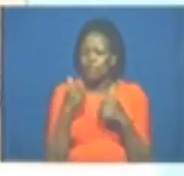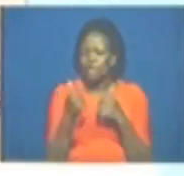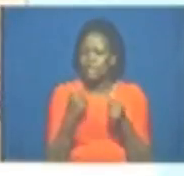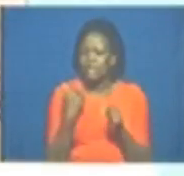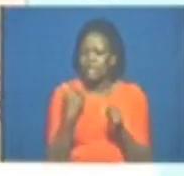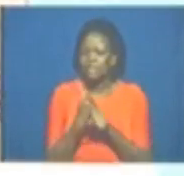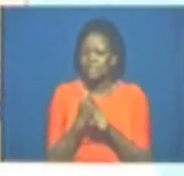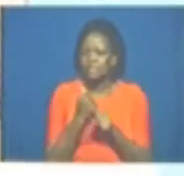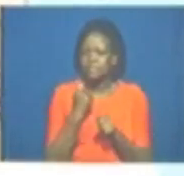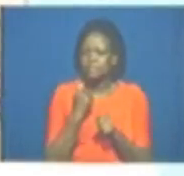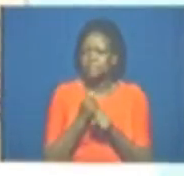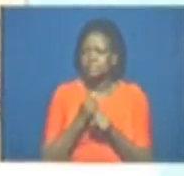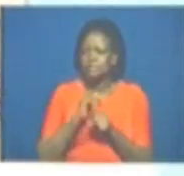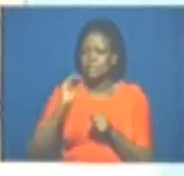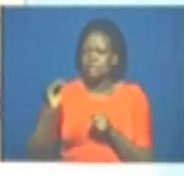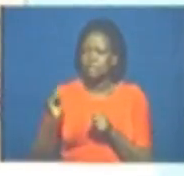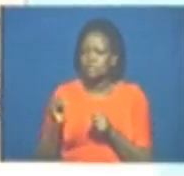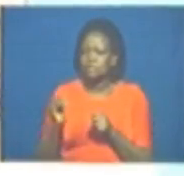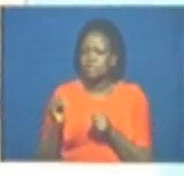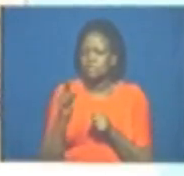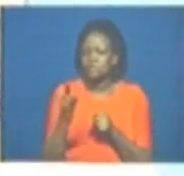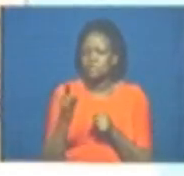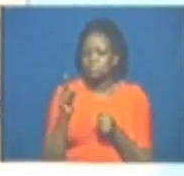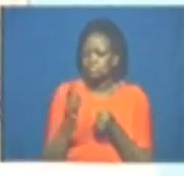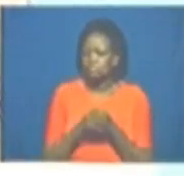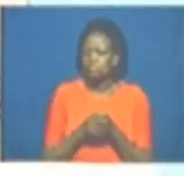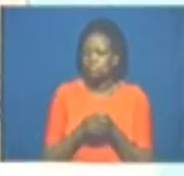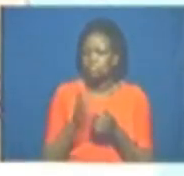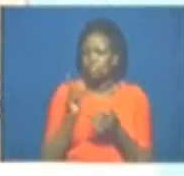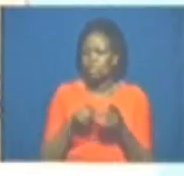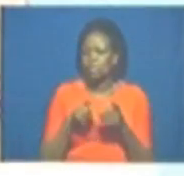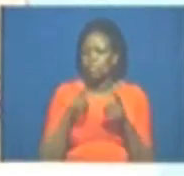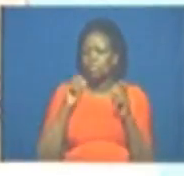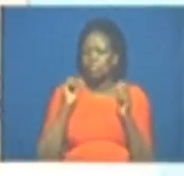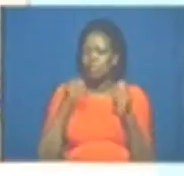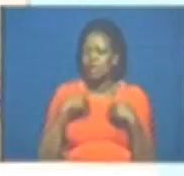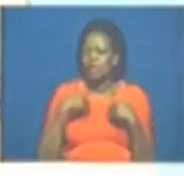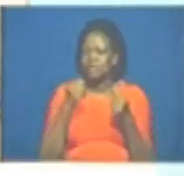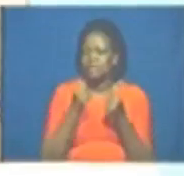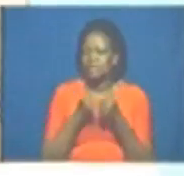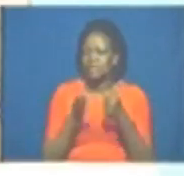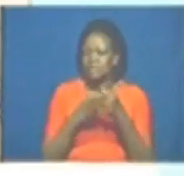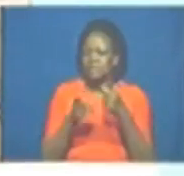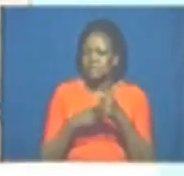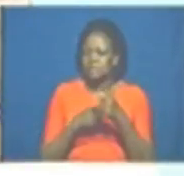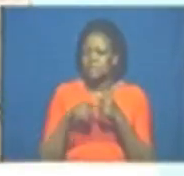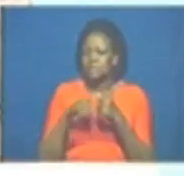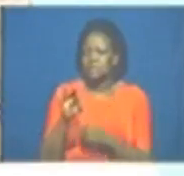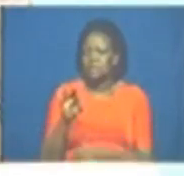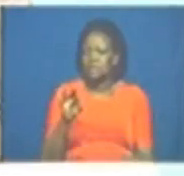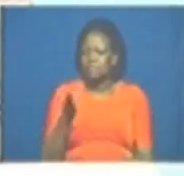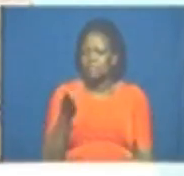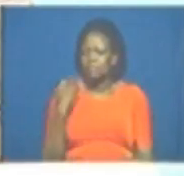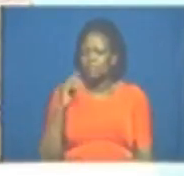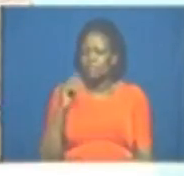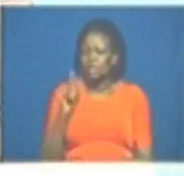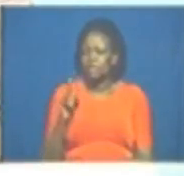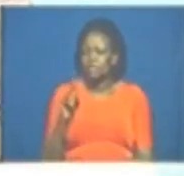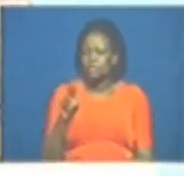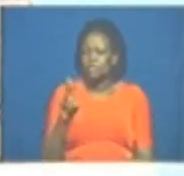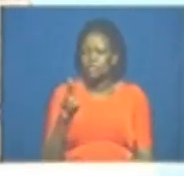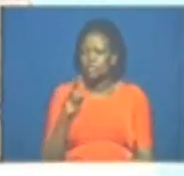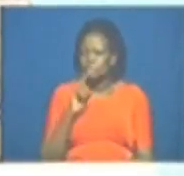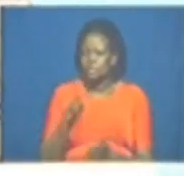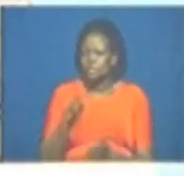by the counties. That is, in fact, this is what we should have had in 1963. And you know, that's what Kari was proposing, the Majimbo system. All